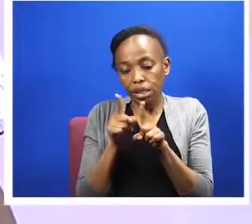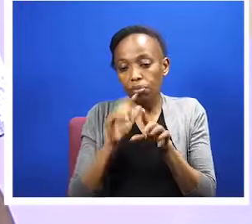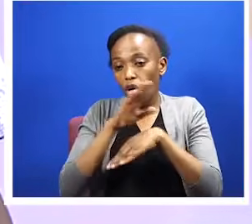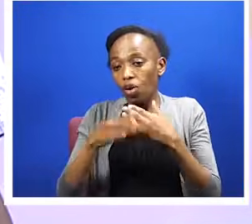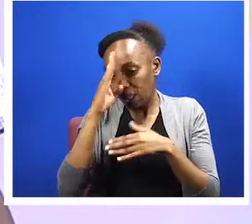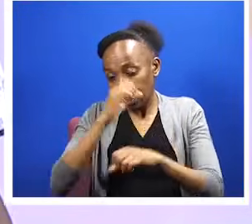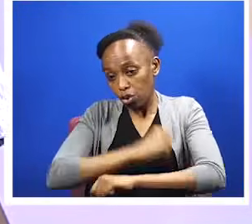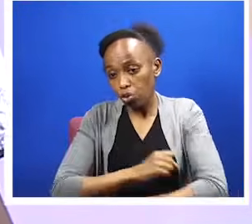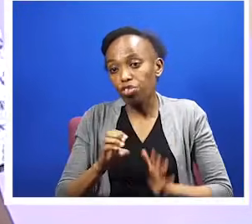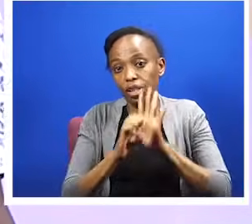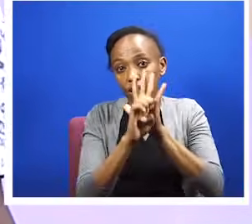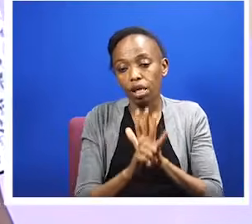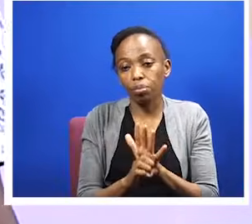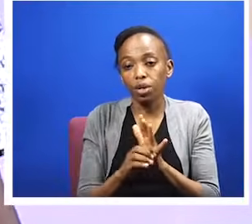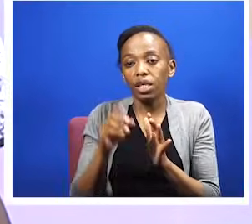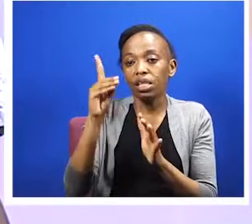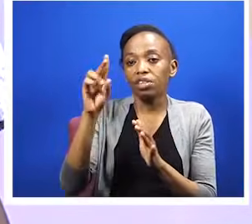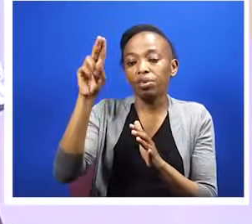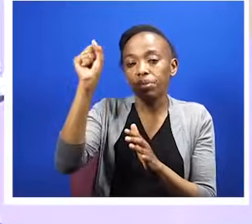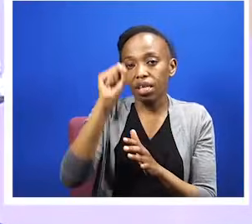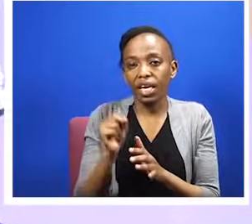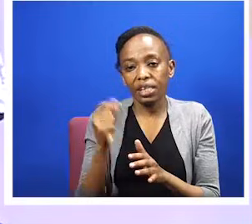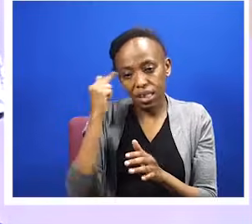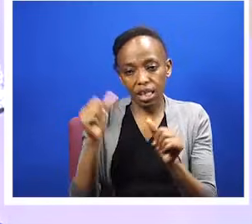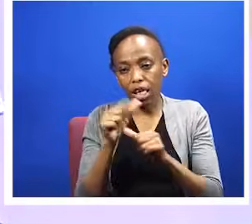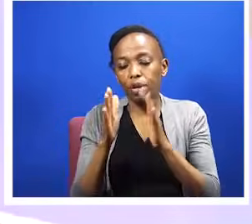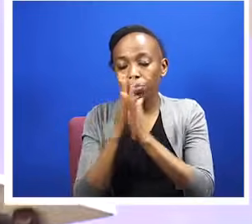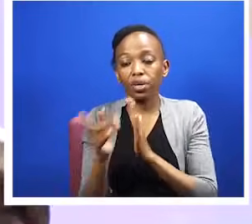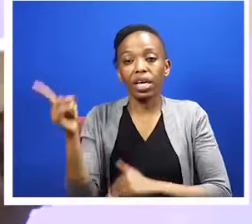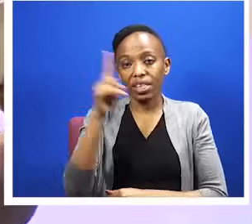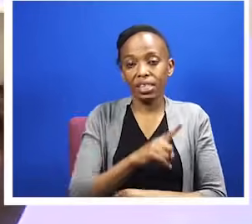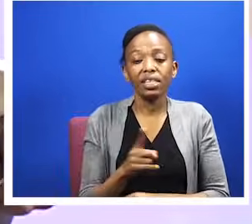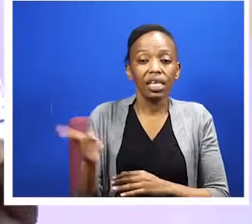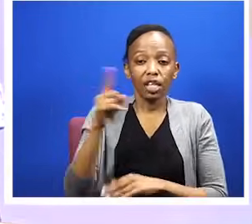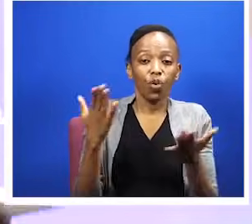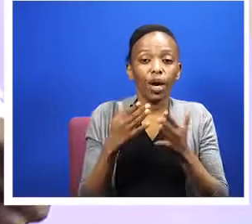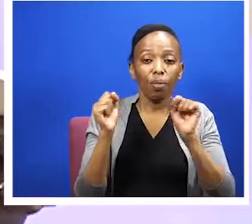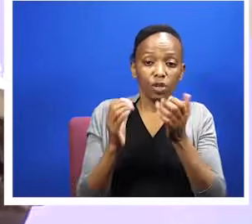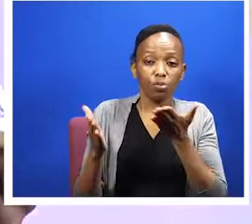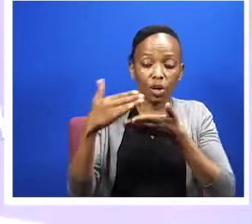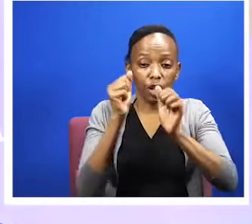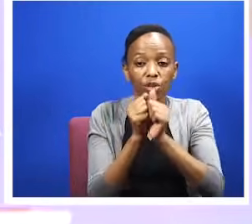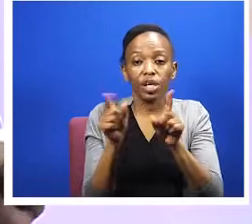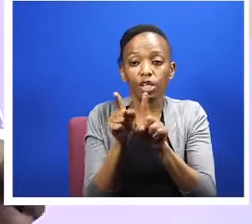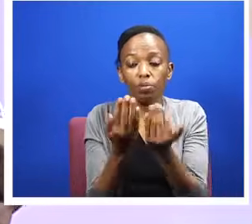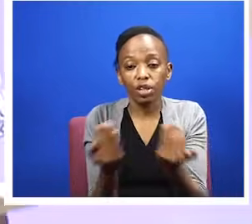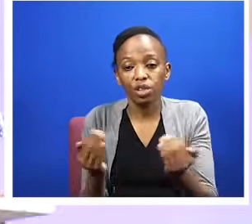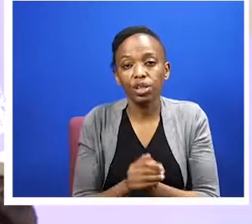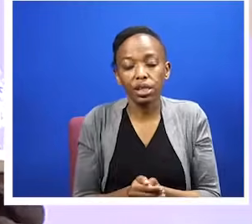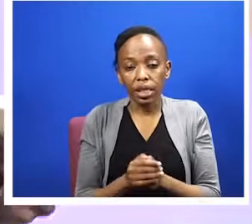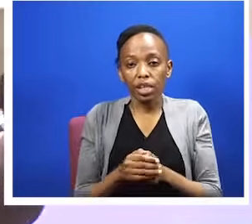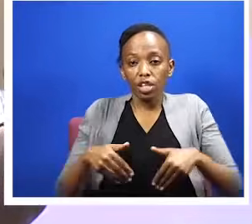school, for example, DVBS. Think about prayer days, the days where we gather together as children, you know,